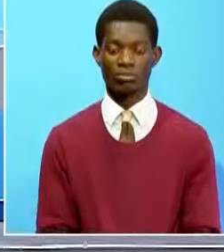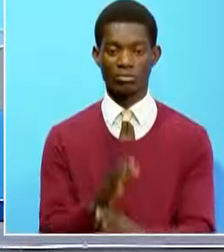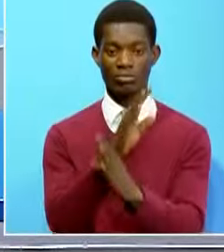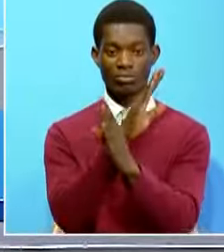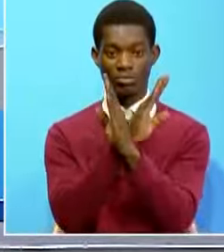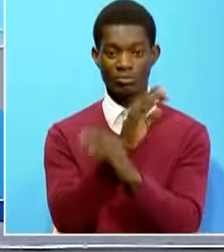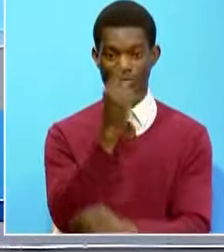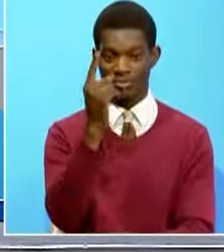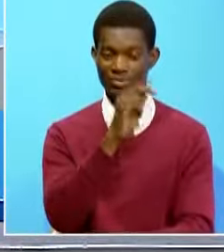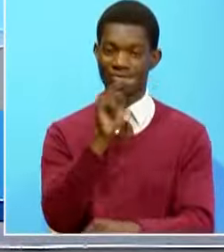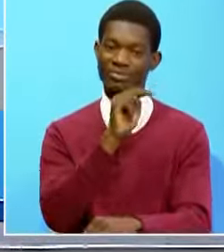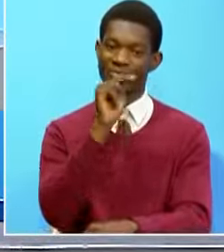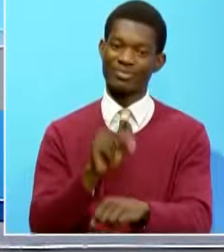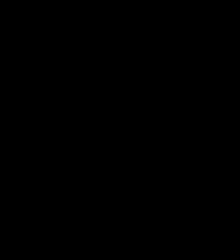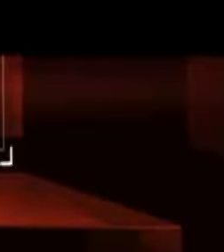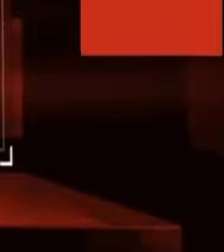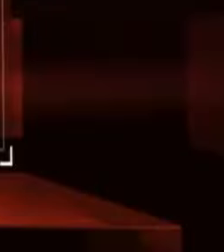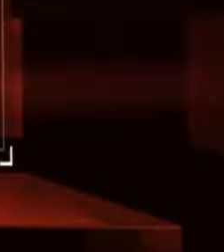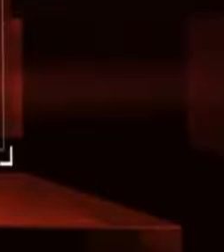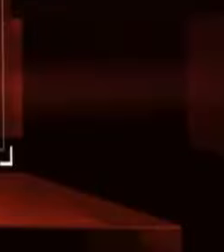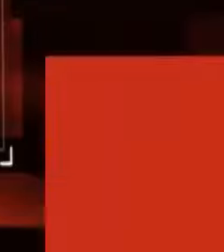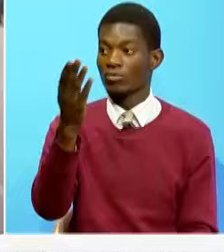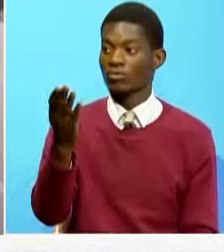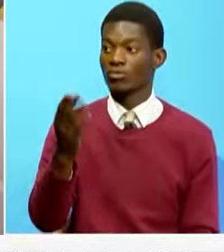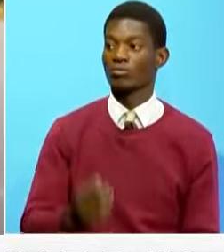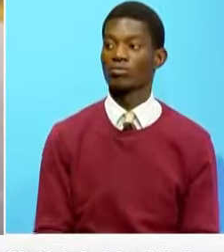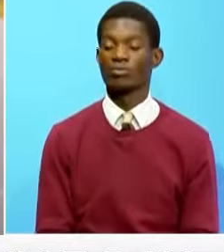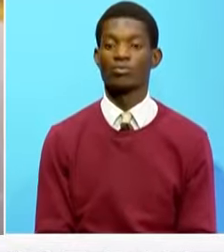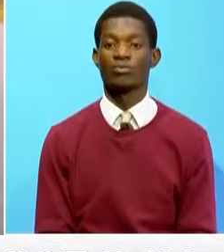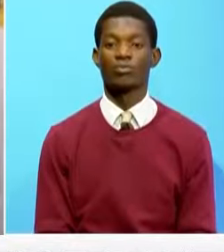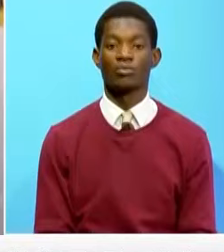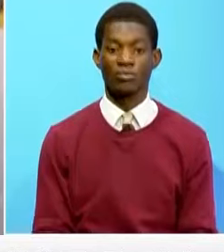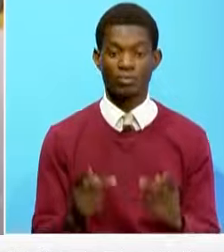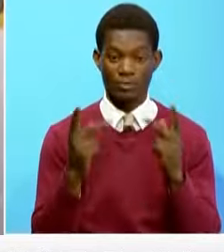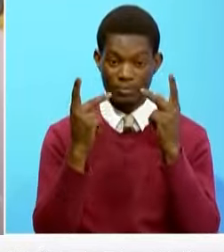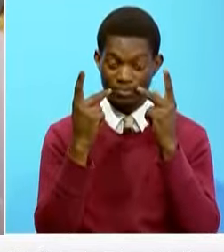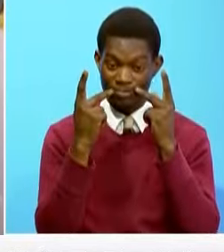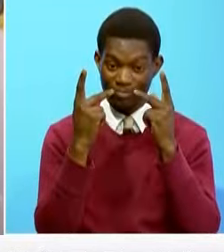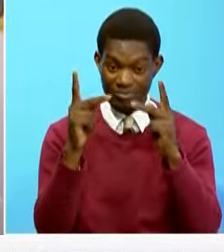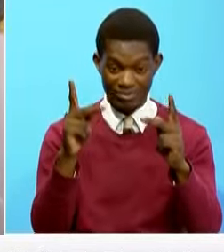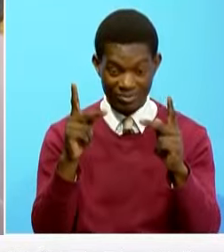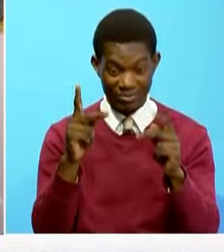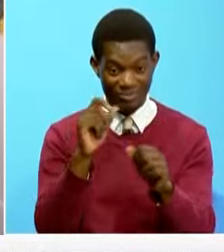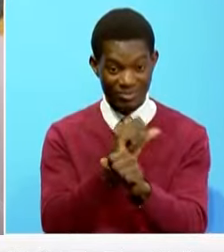on Zambia One Nation. The headlines. Civil servants commemorate Public Service Day.